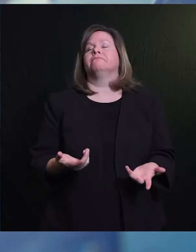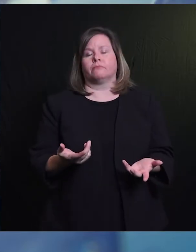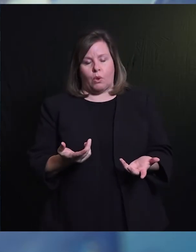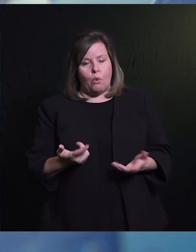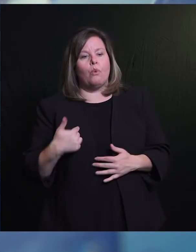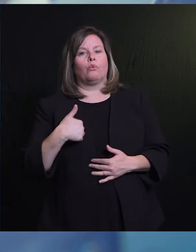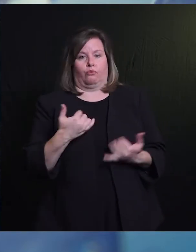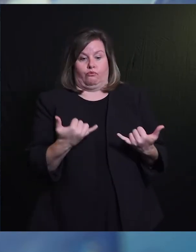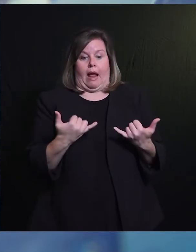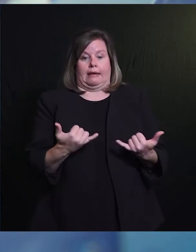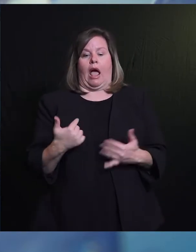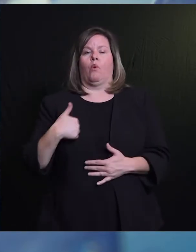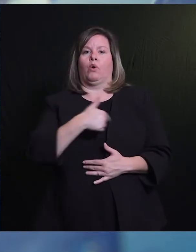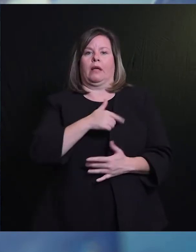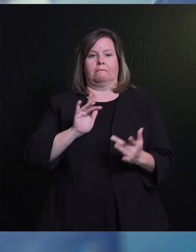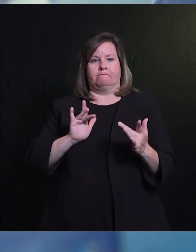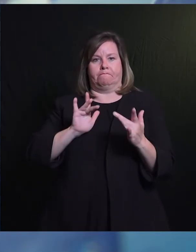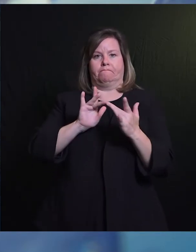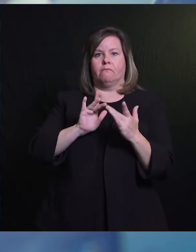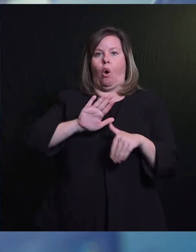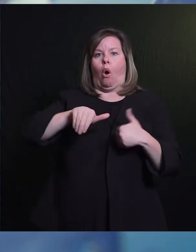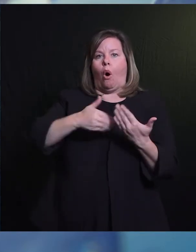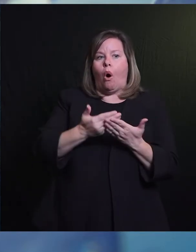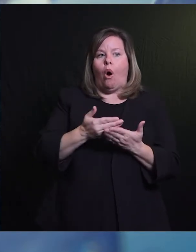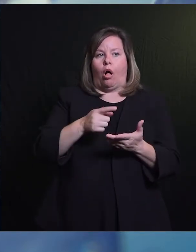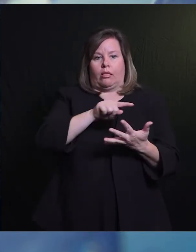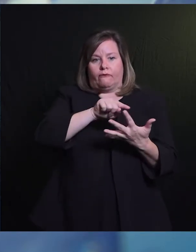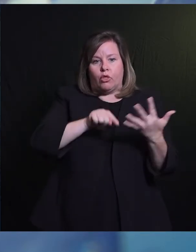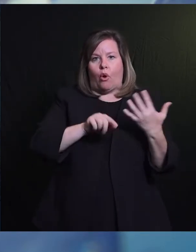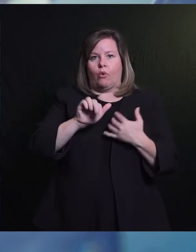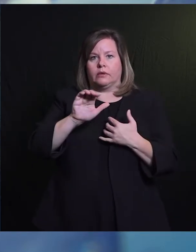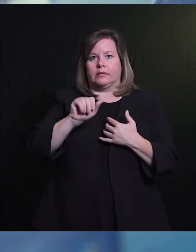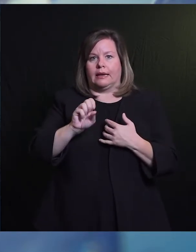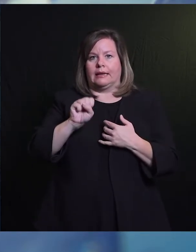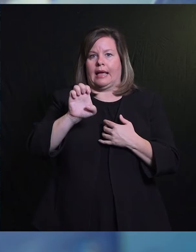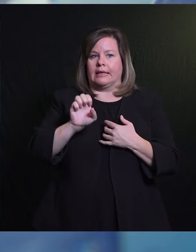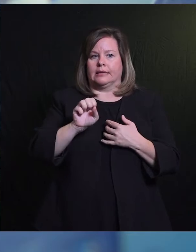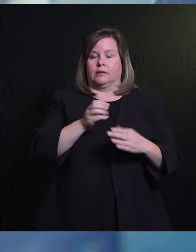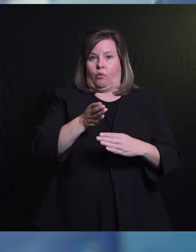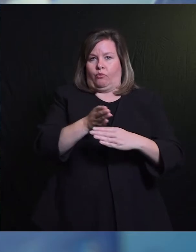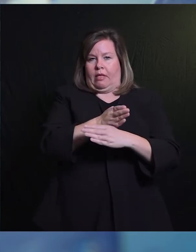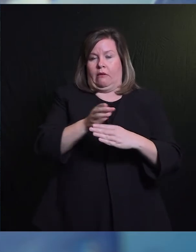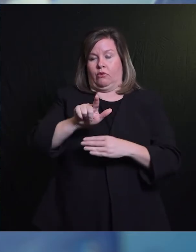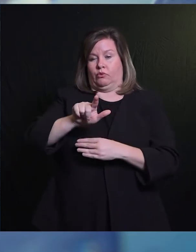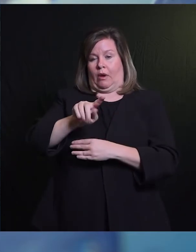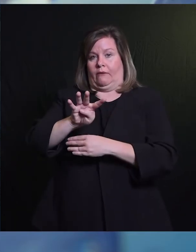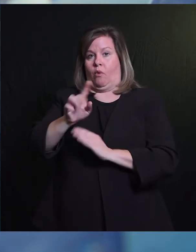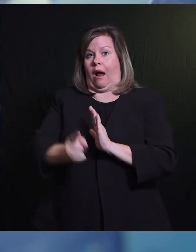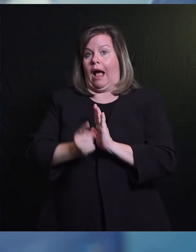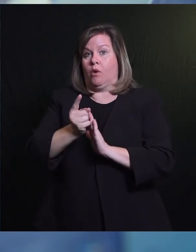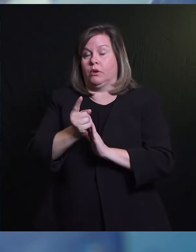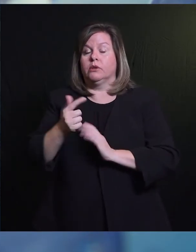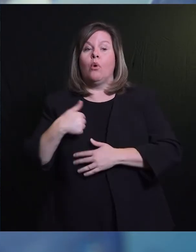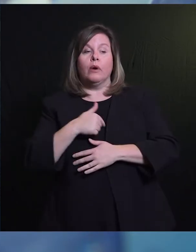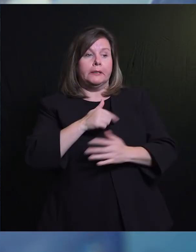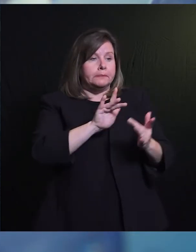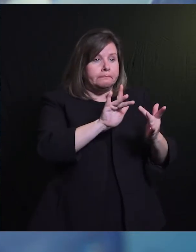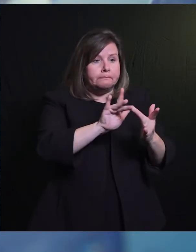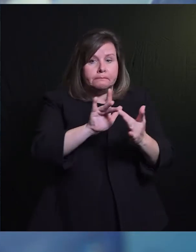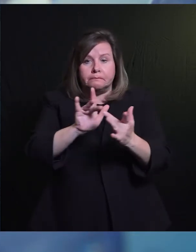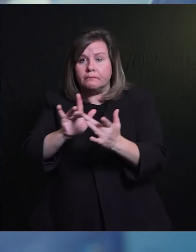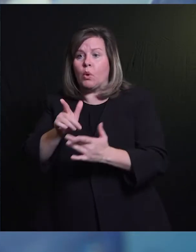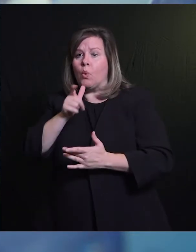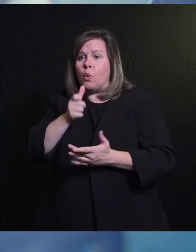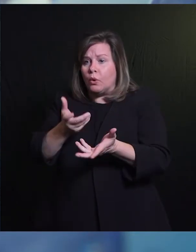those cases within 24 hours of notification. That's important so that we can find out who is in contact and we can do